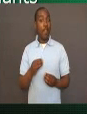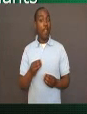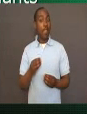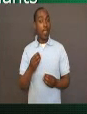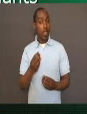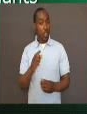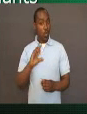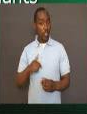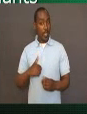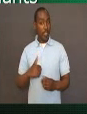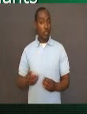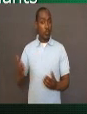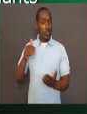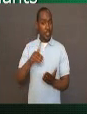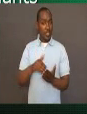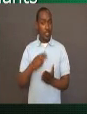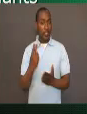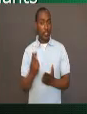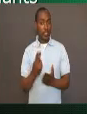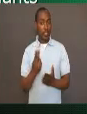nutrients for plant life.